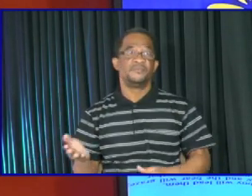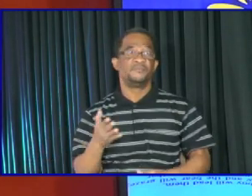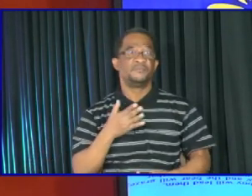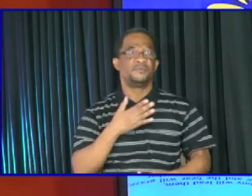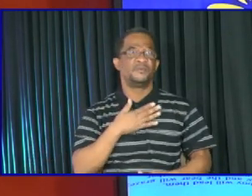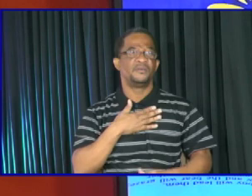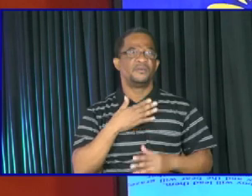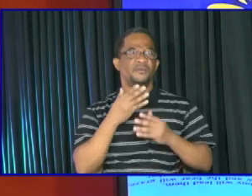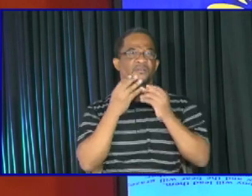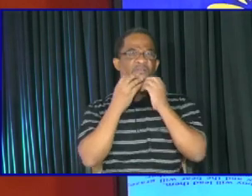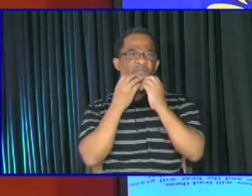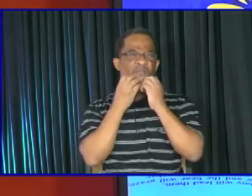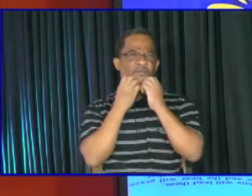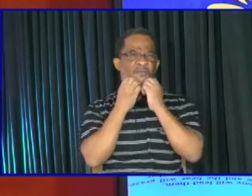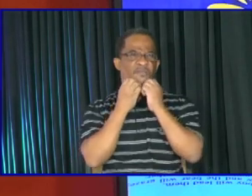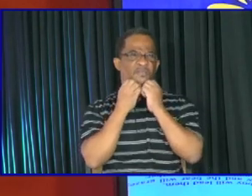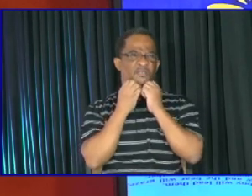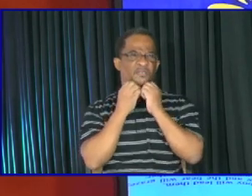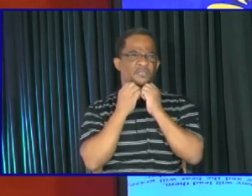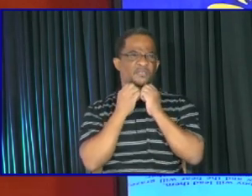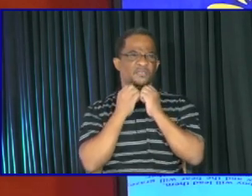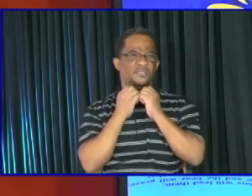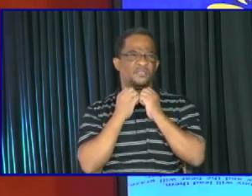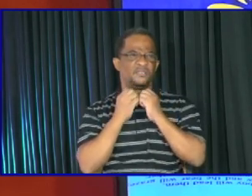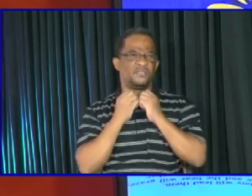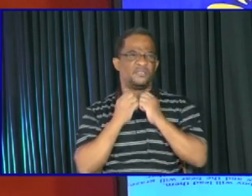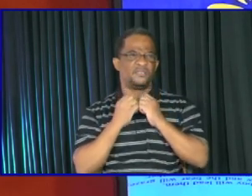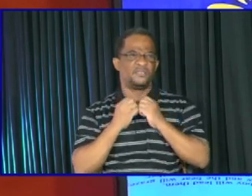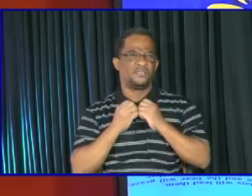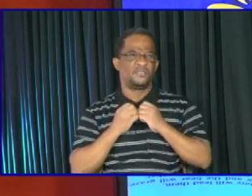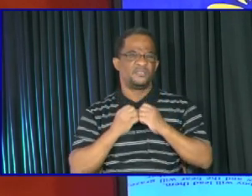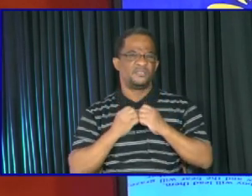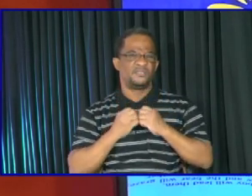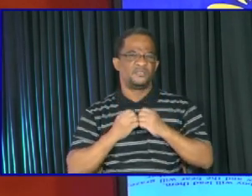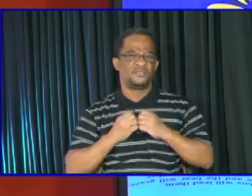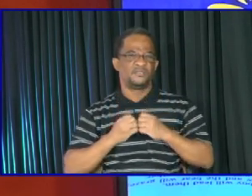precious blood I